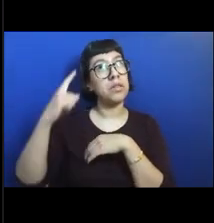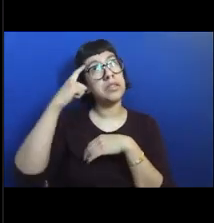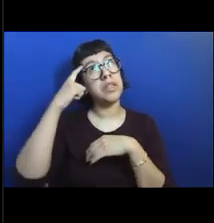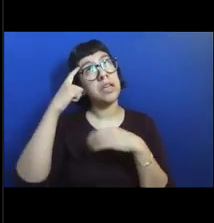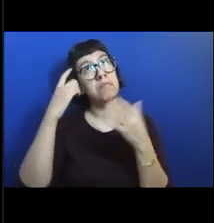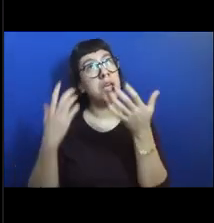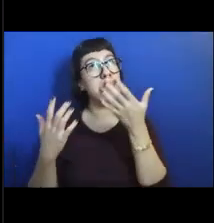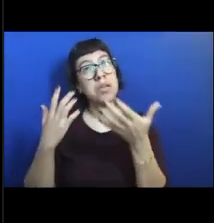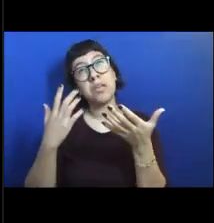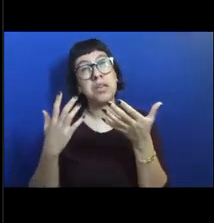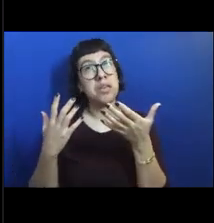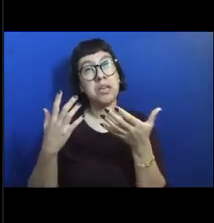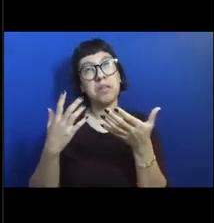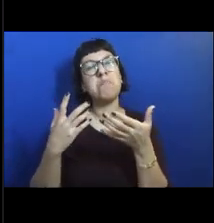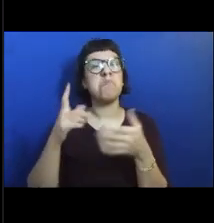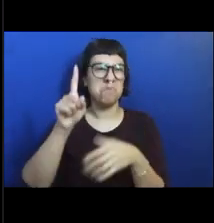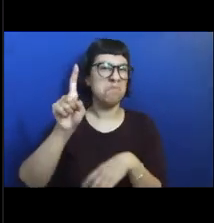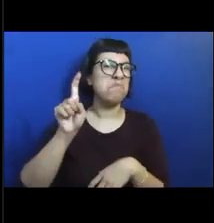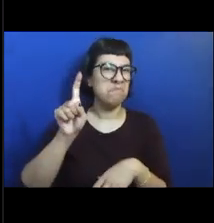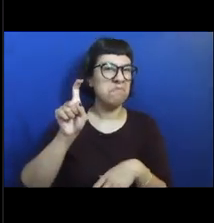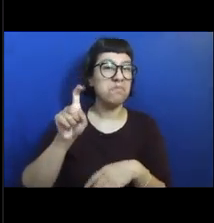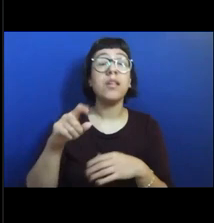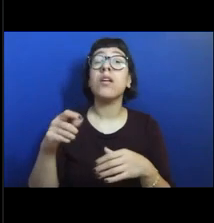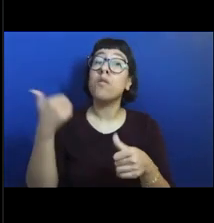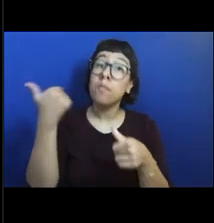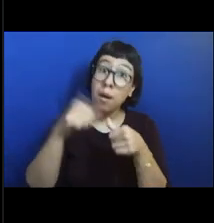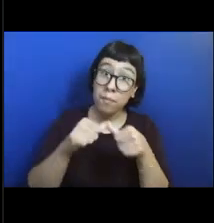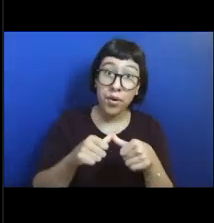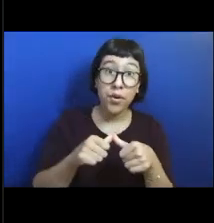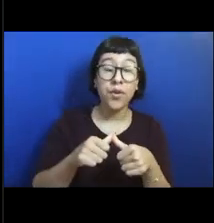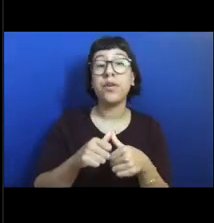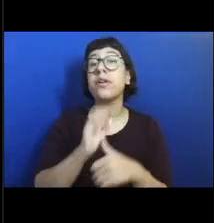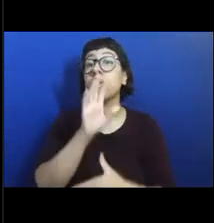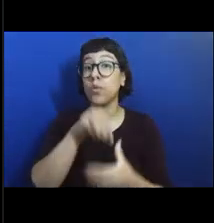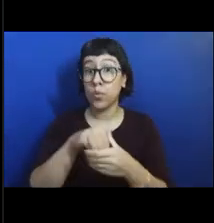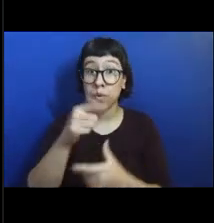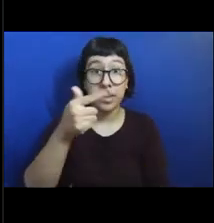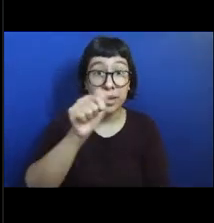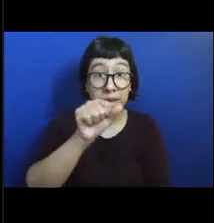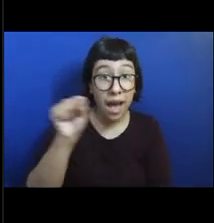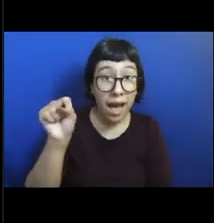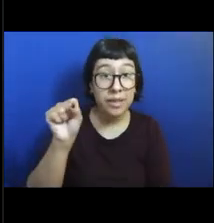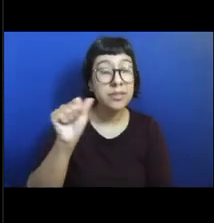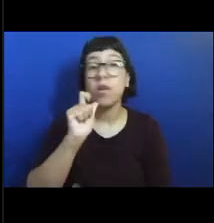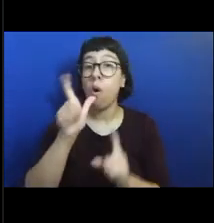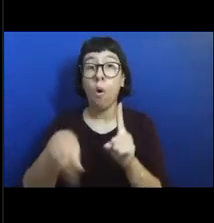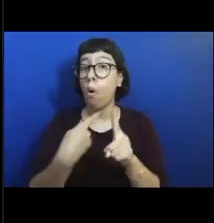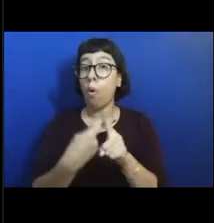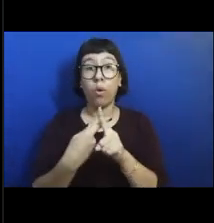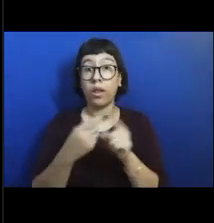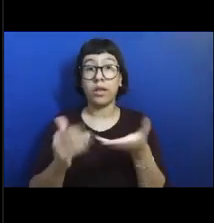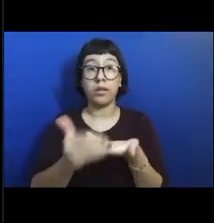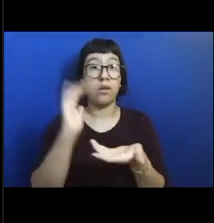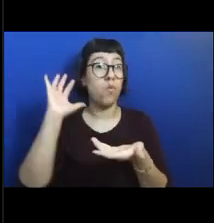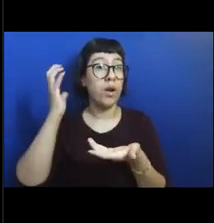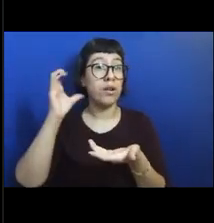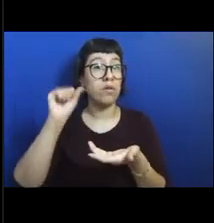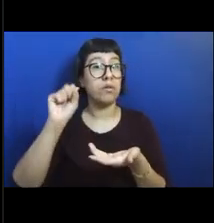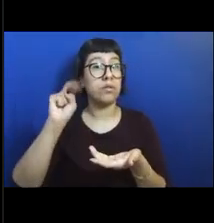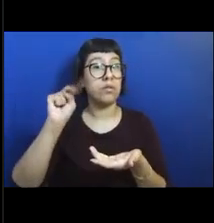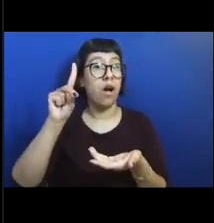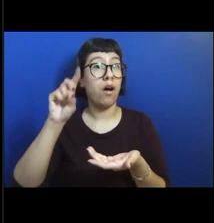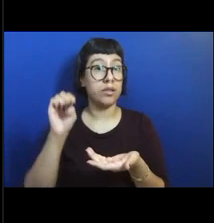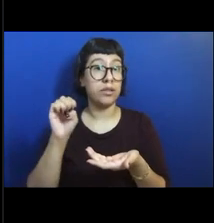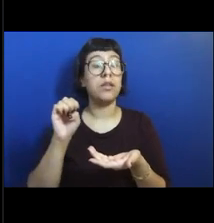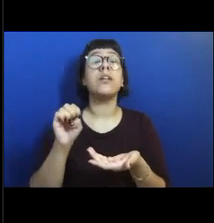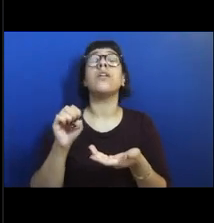it was right around. And some of that's the gas too. It's not just the instrument. And that's one of the reasons why sometimes we use hydrogen instead of helium,